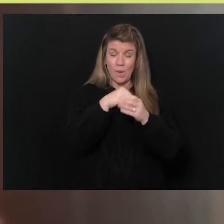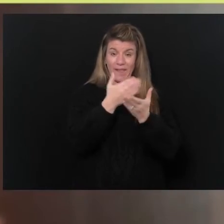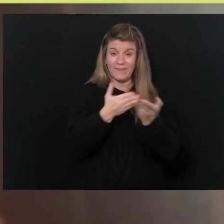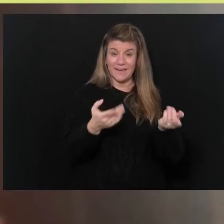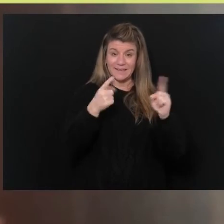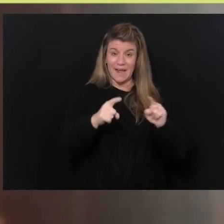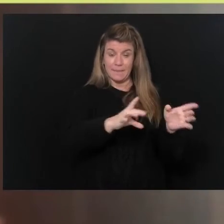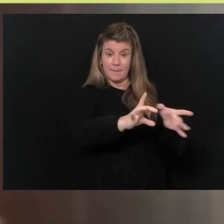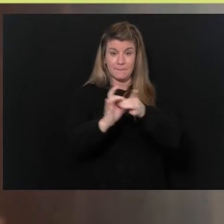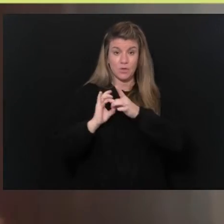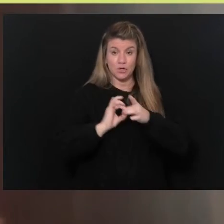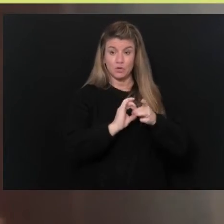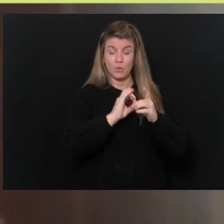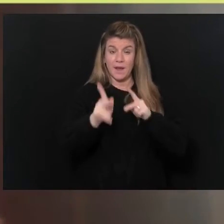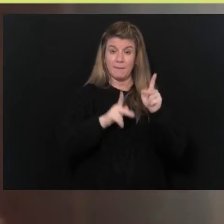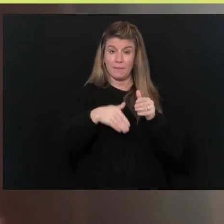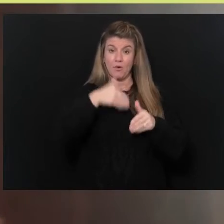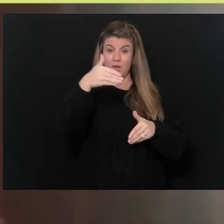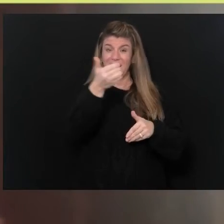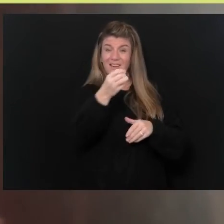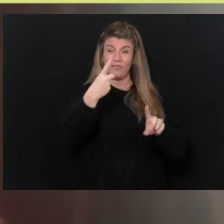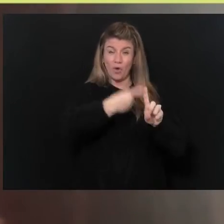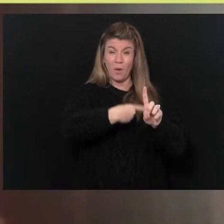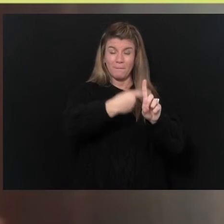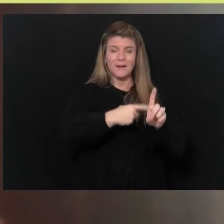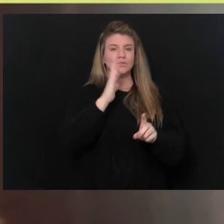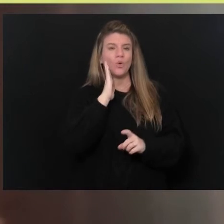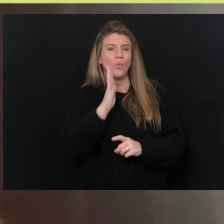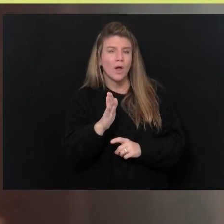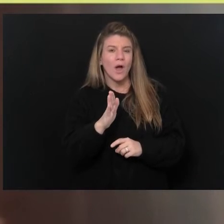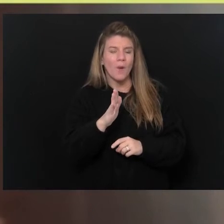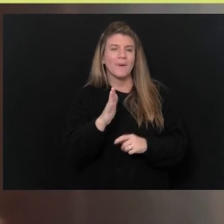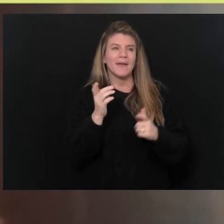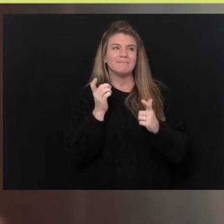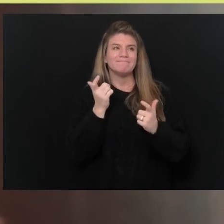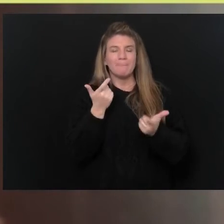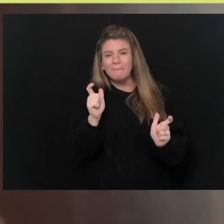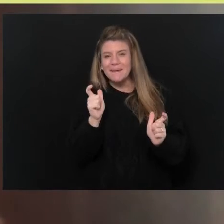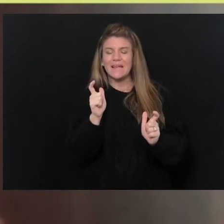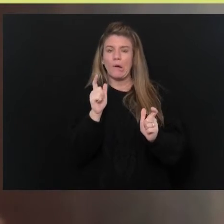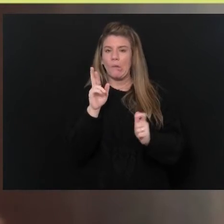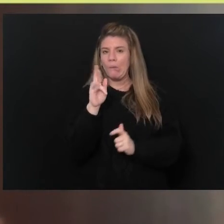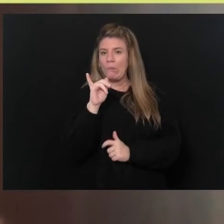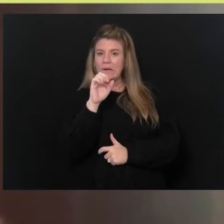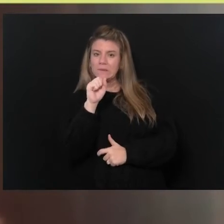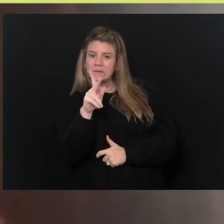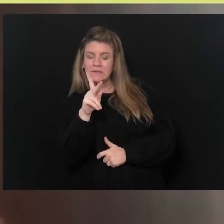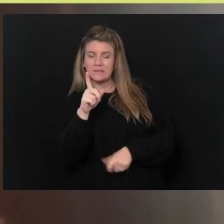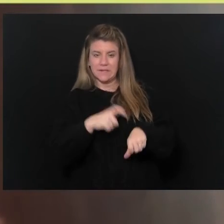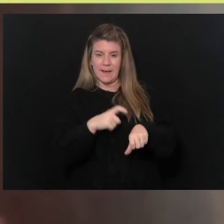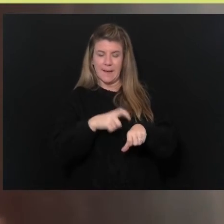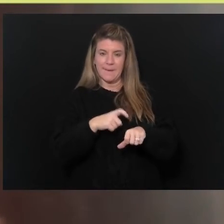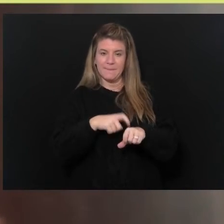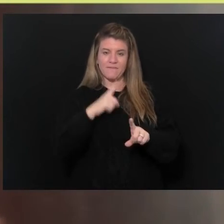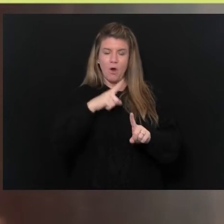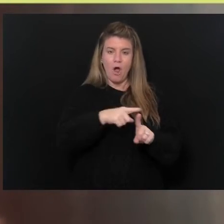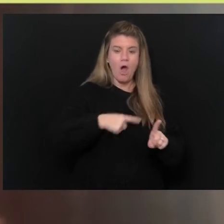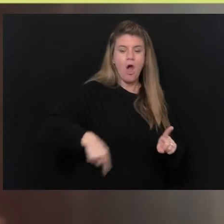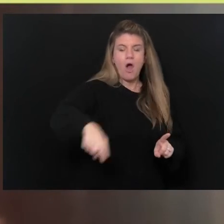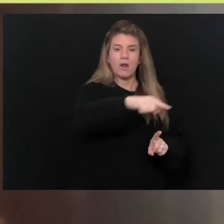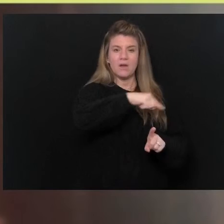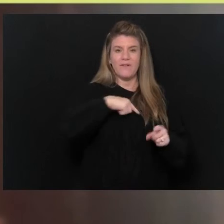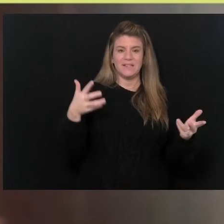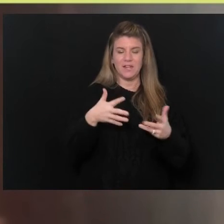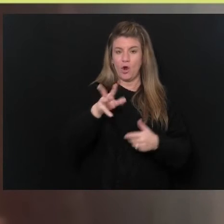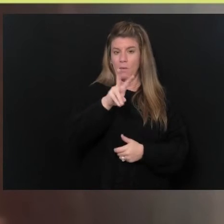people, that the next couple months is going to be a very big risk time for all of us in the United States and in West